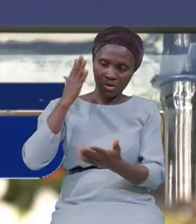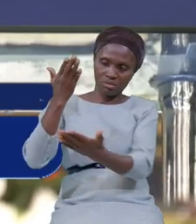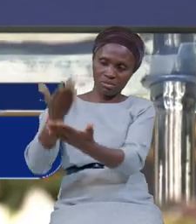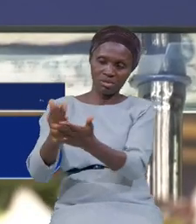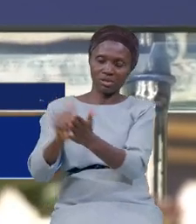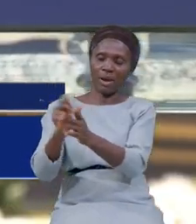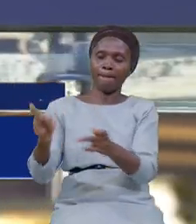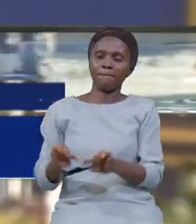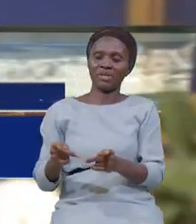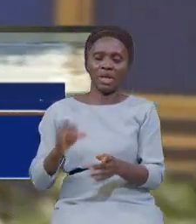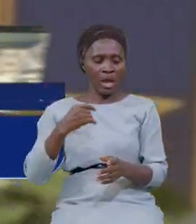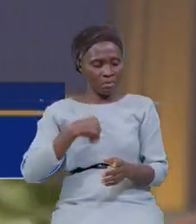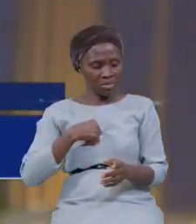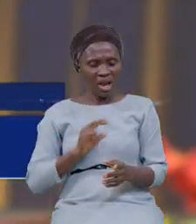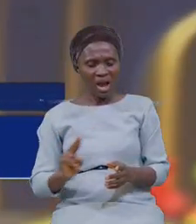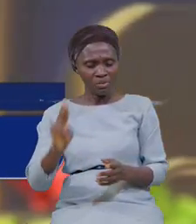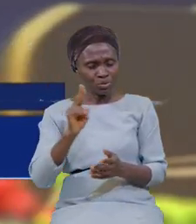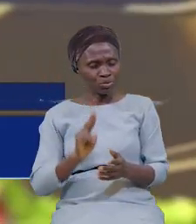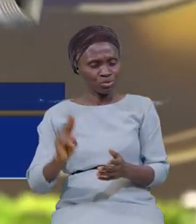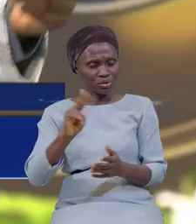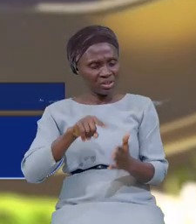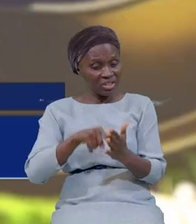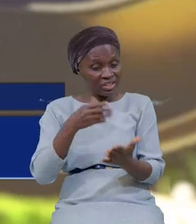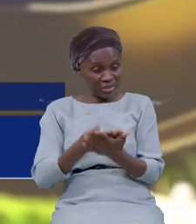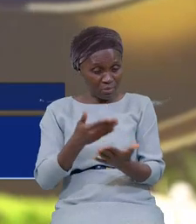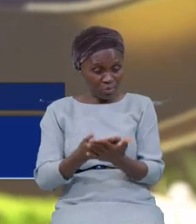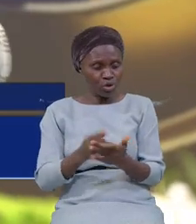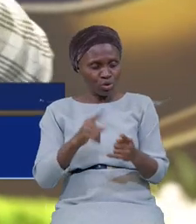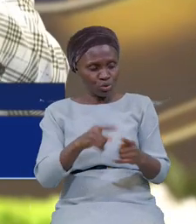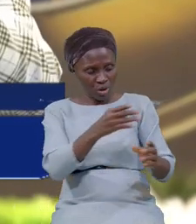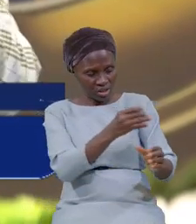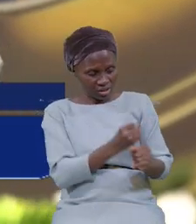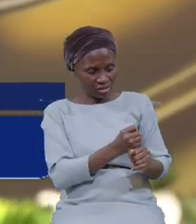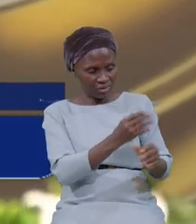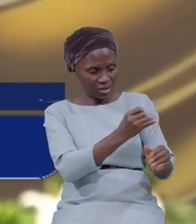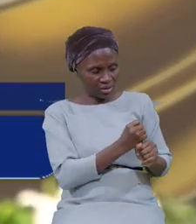spending this amount of money to achieve that. It's that